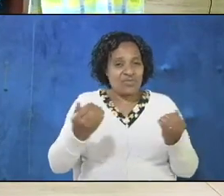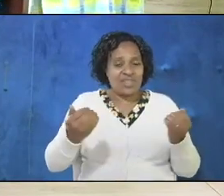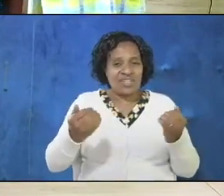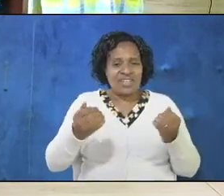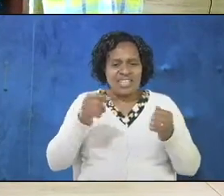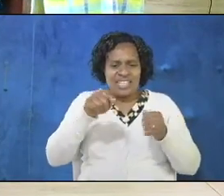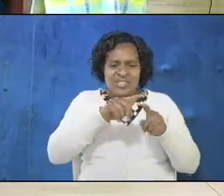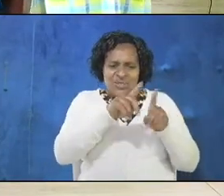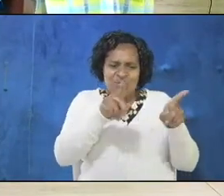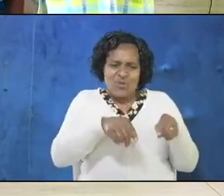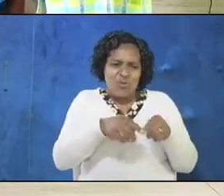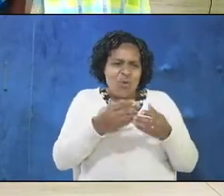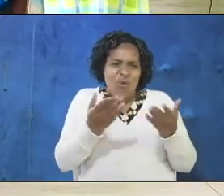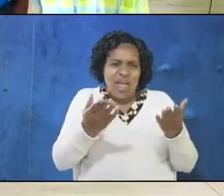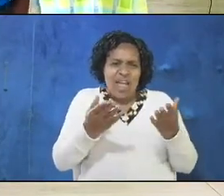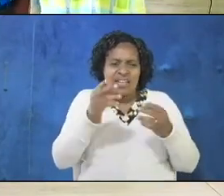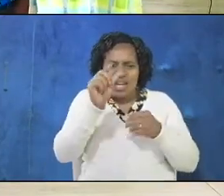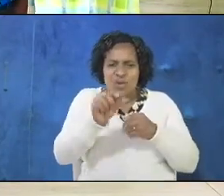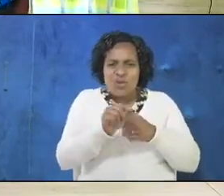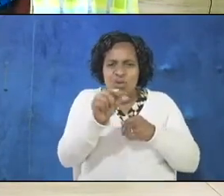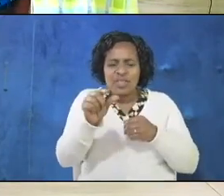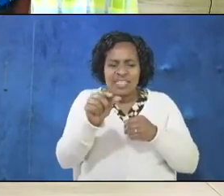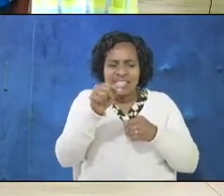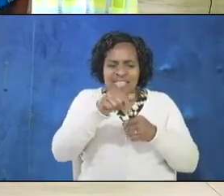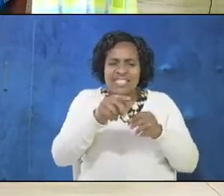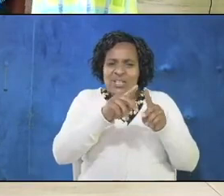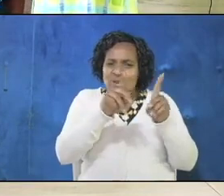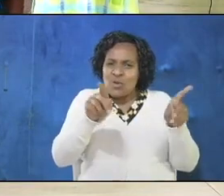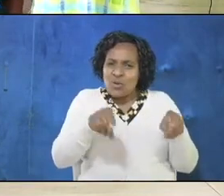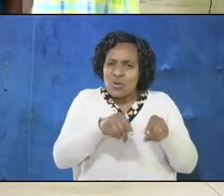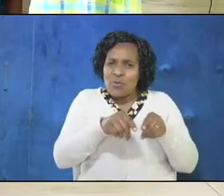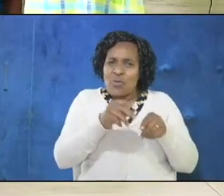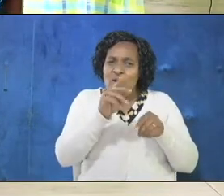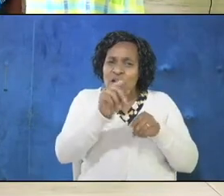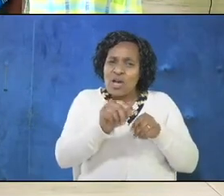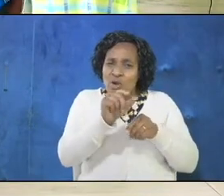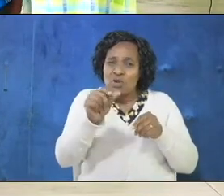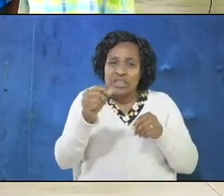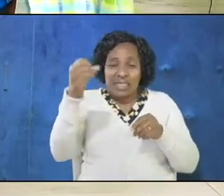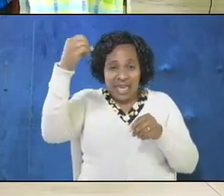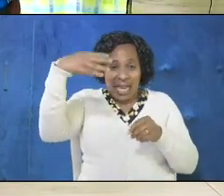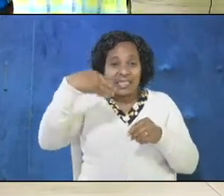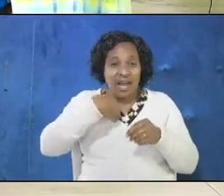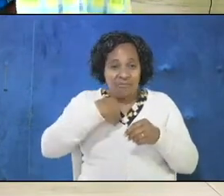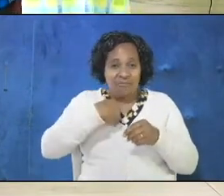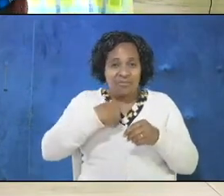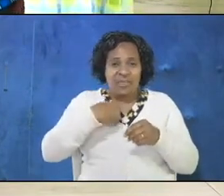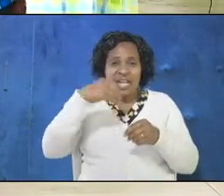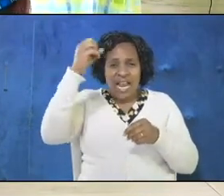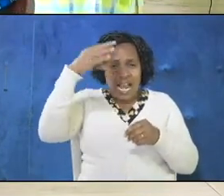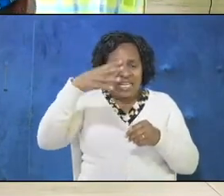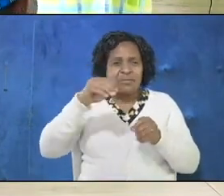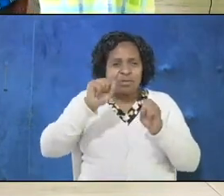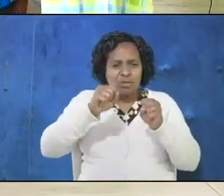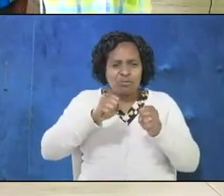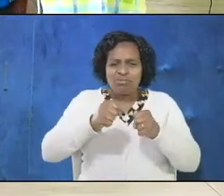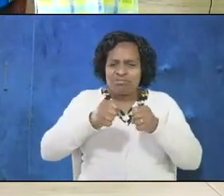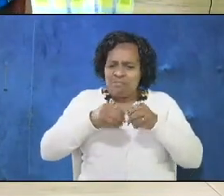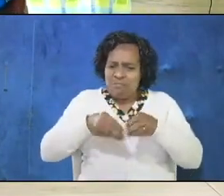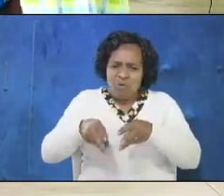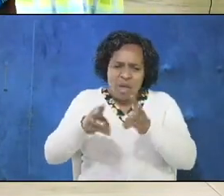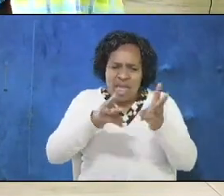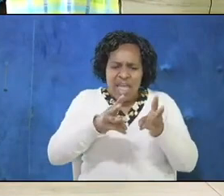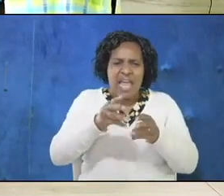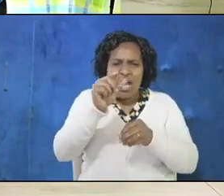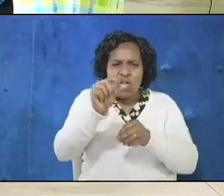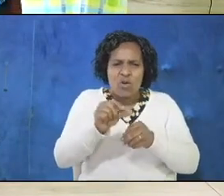the room is where there is the cross, and at the cross is where there is light. And the light will lighten their path, and the cross